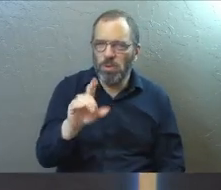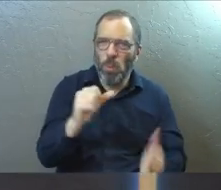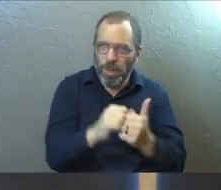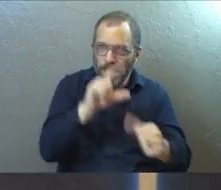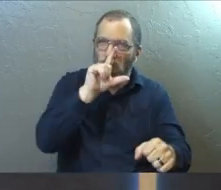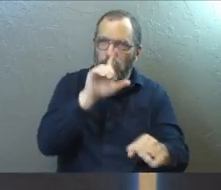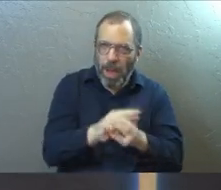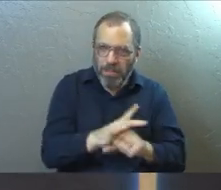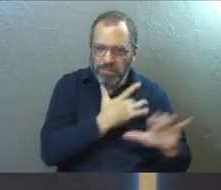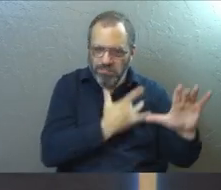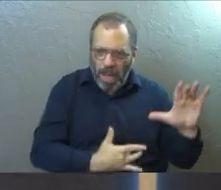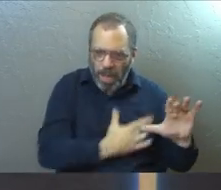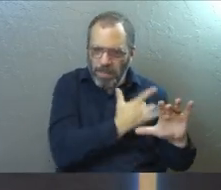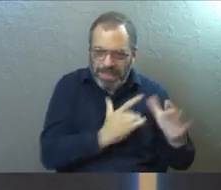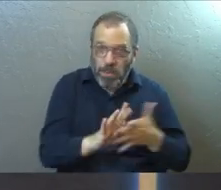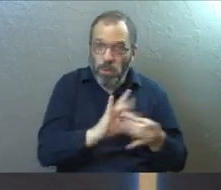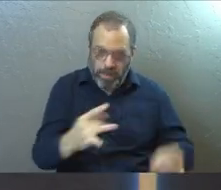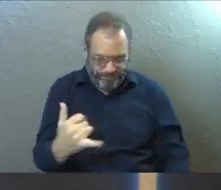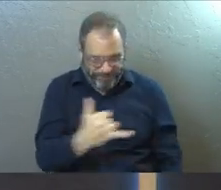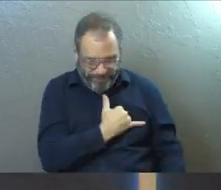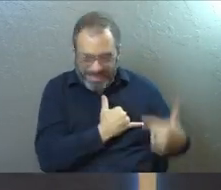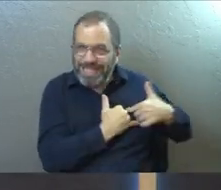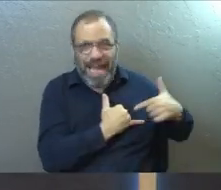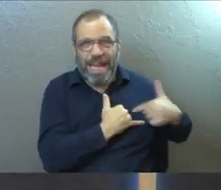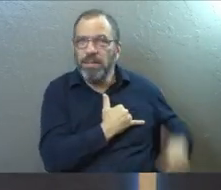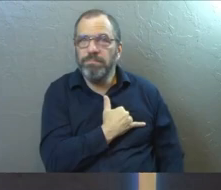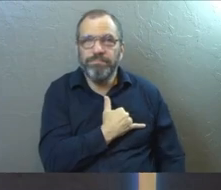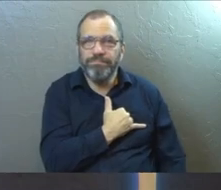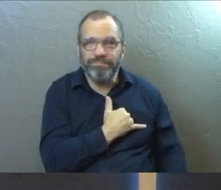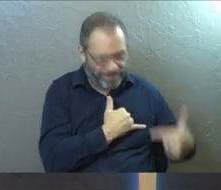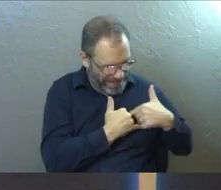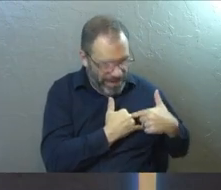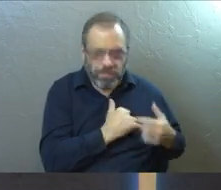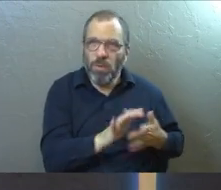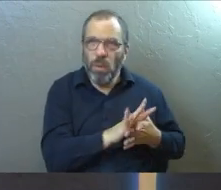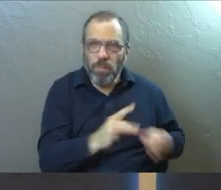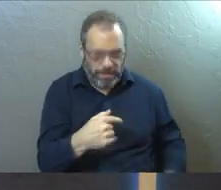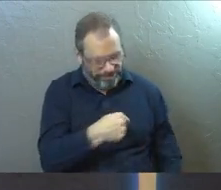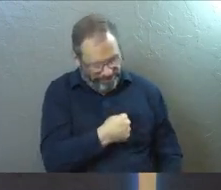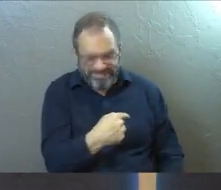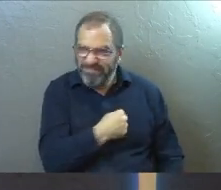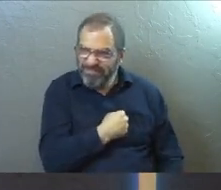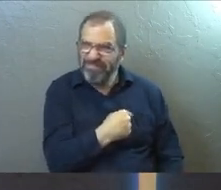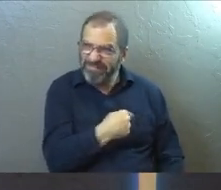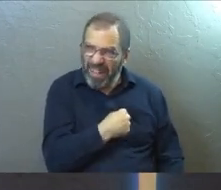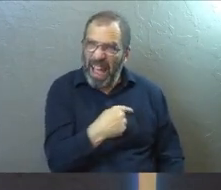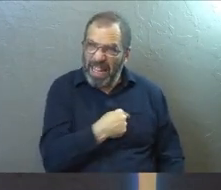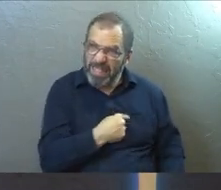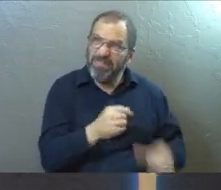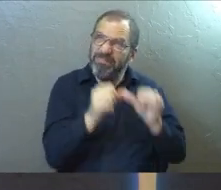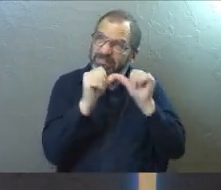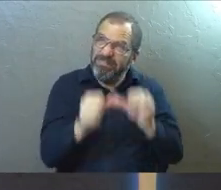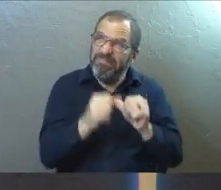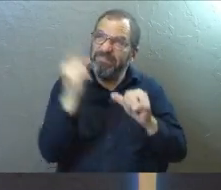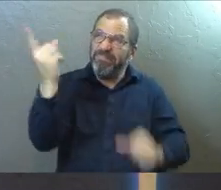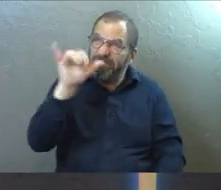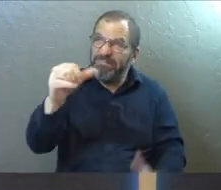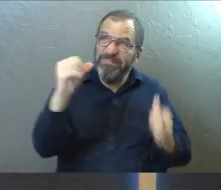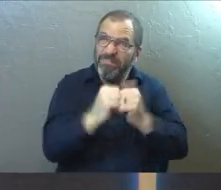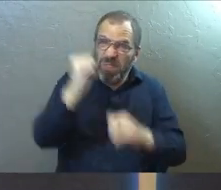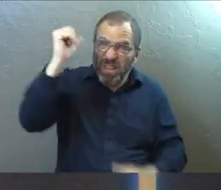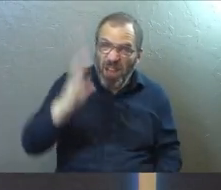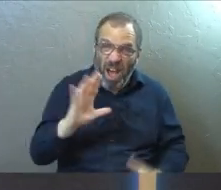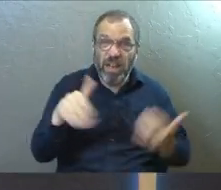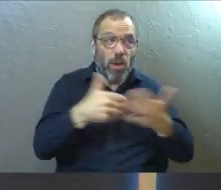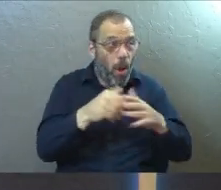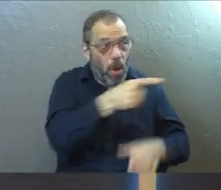seal, that promise, is the Holy Spirit that resides in us. It's evidence of the guarantee from God that you are going to spend eternity with him and with